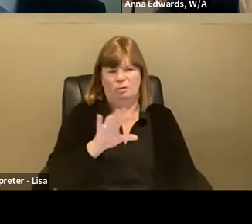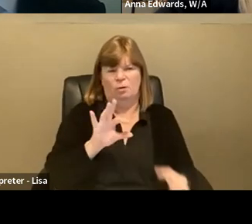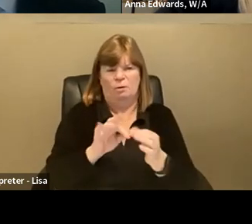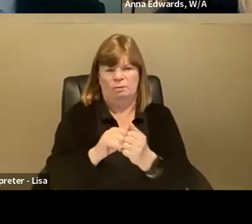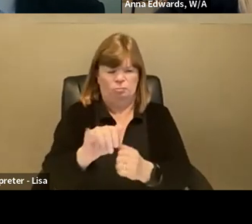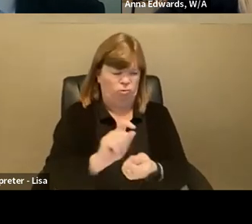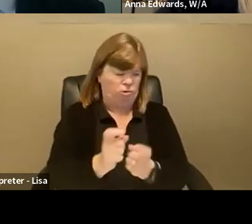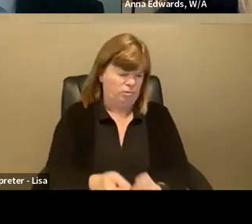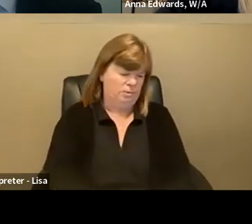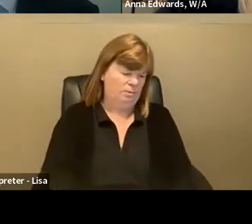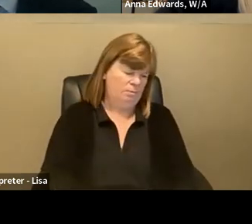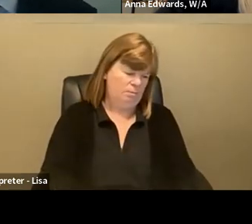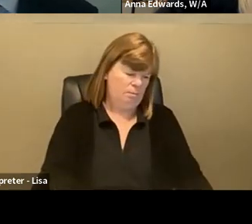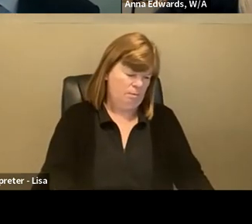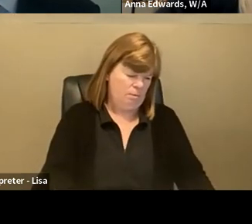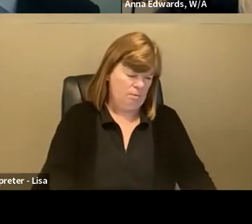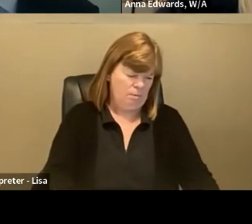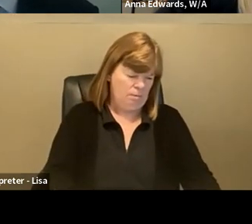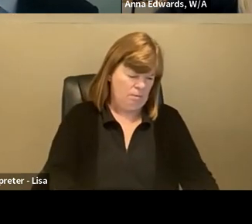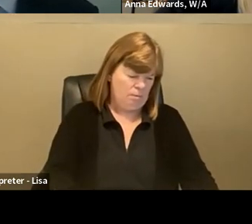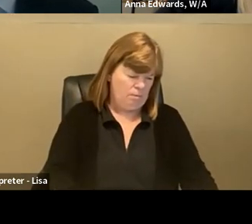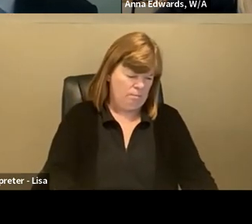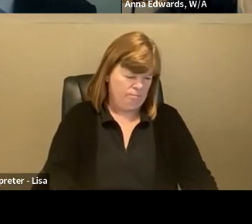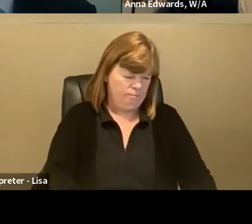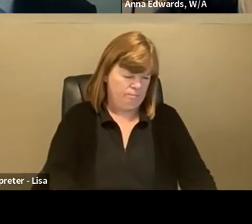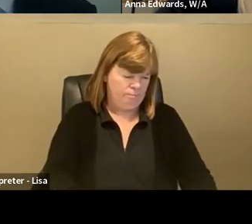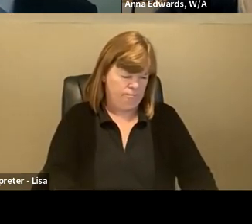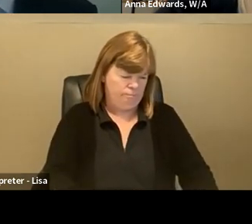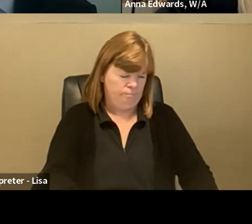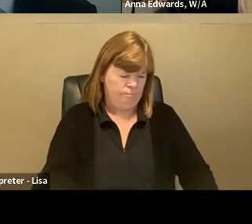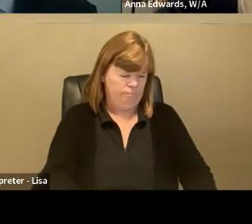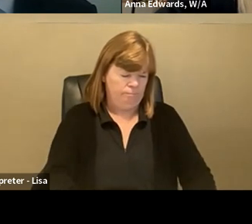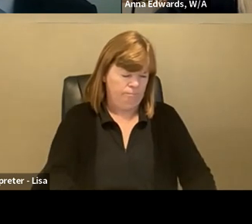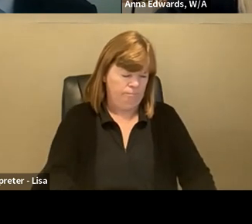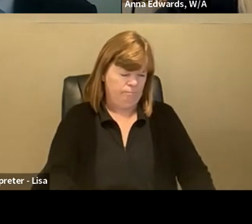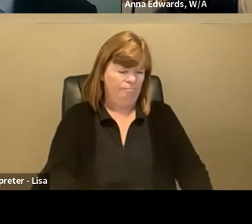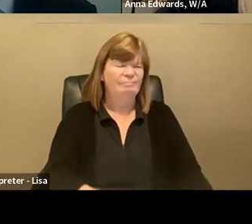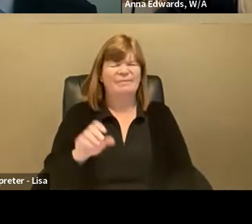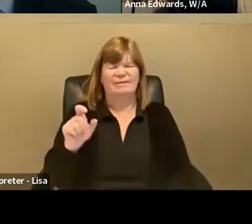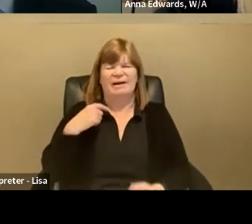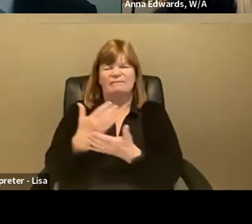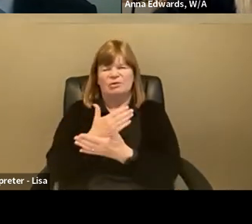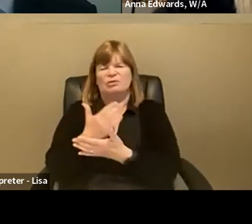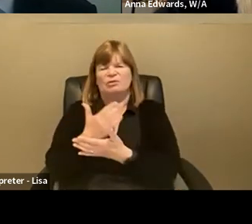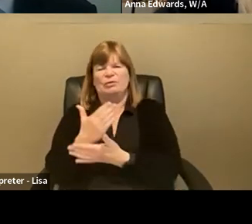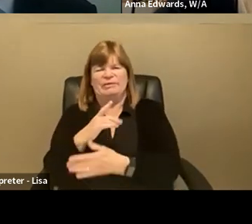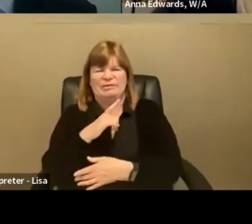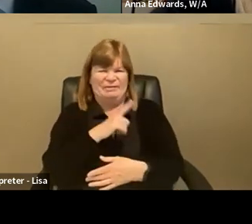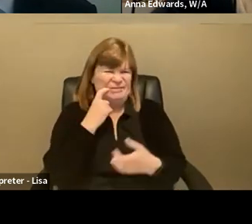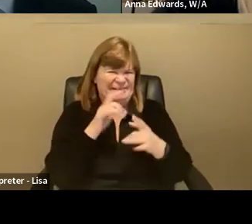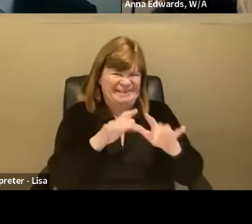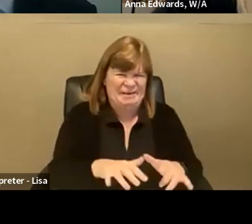changes. So there is new legislation, and I was just typing an answer into there.